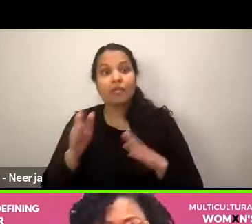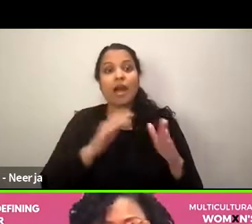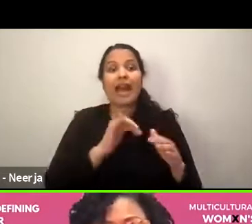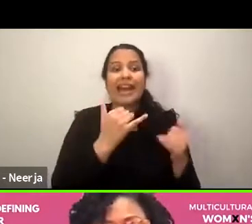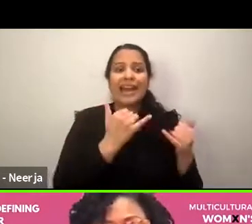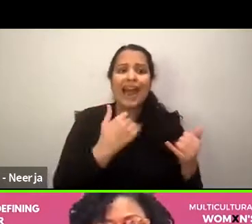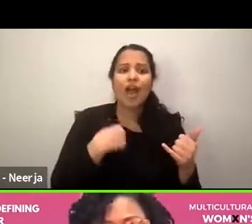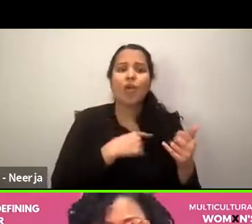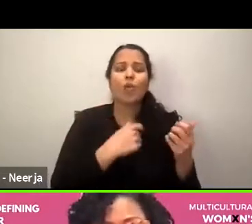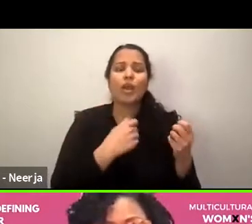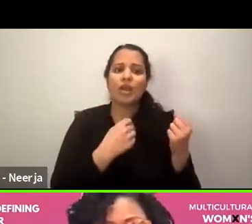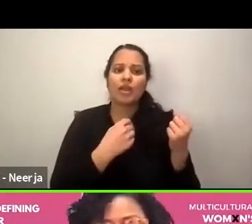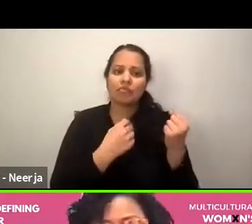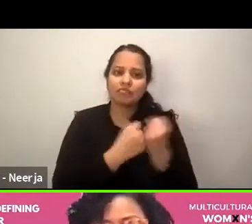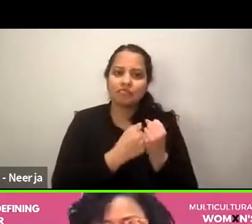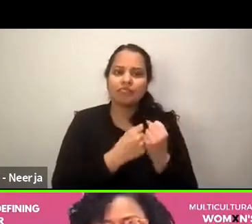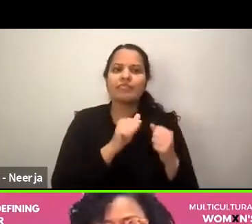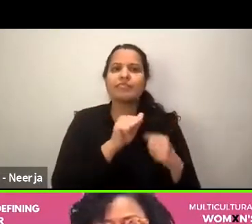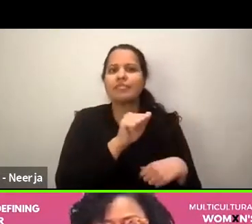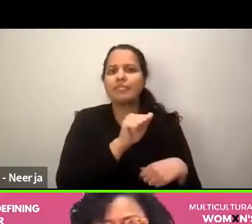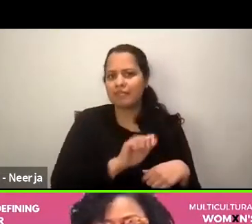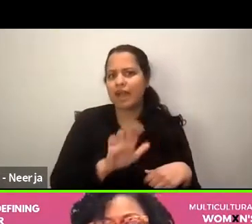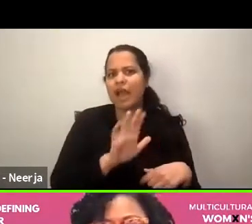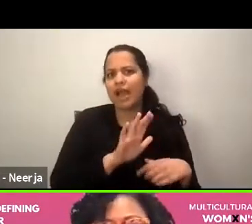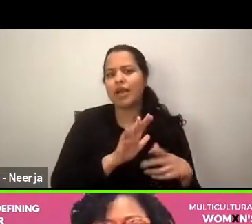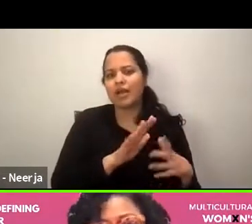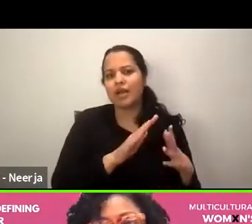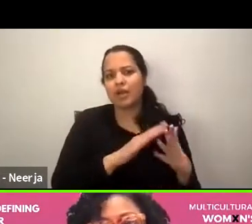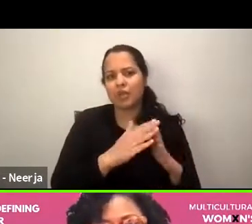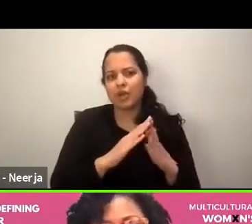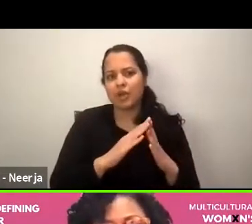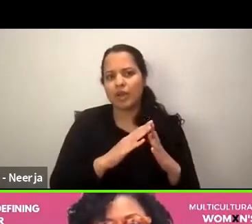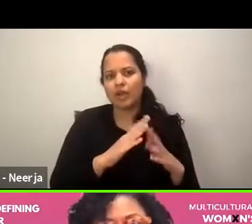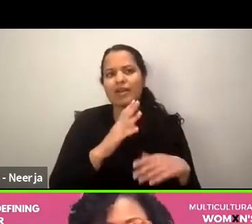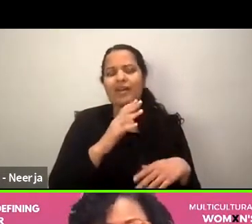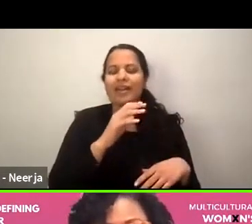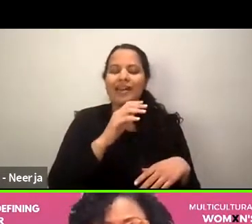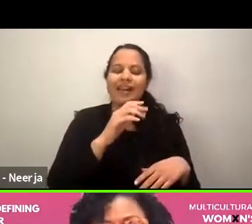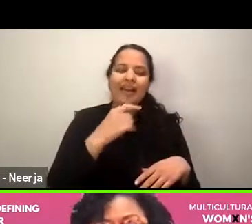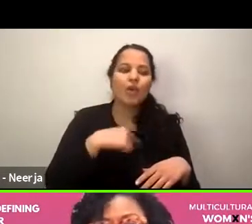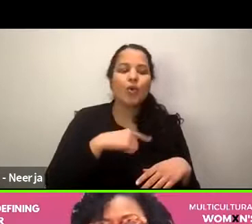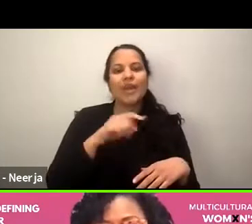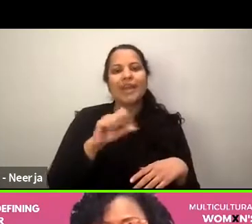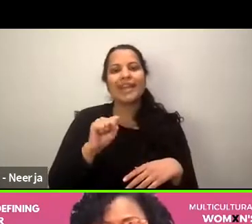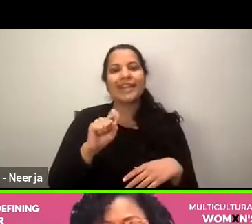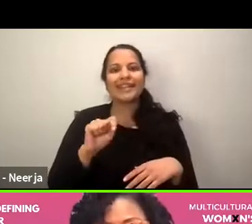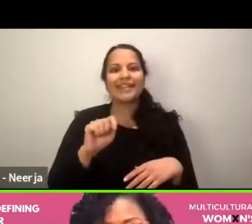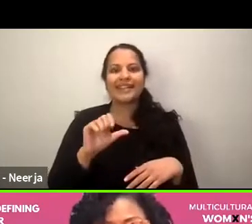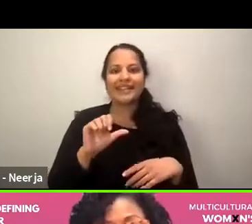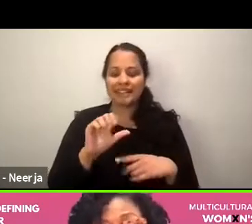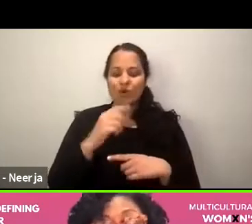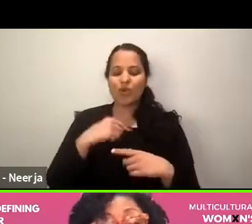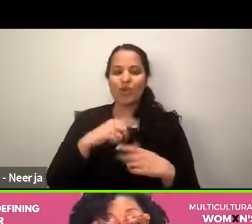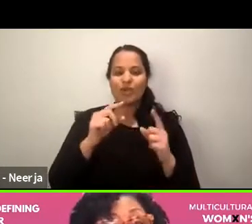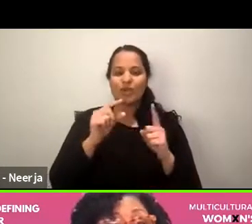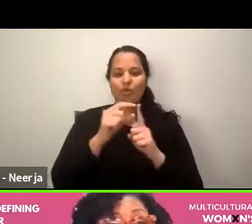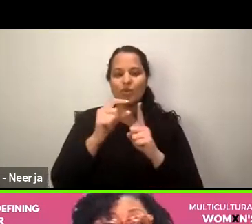that we say that we stand, it's not just, you know, an act, it's not just the words, it's an action that's supported by either